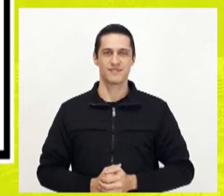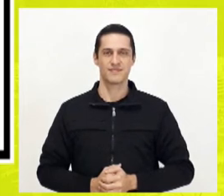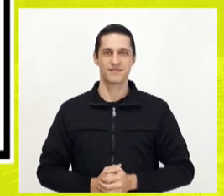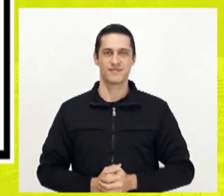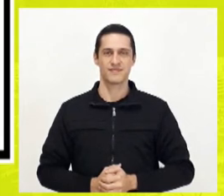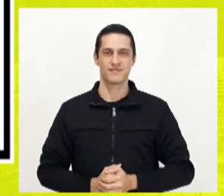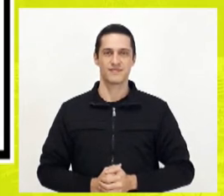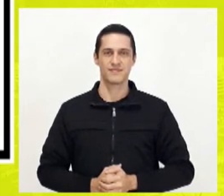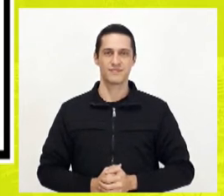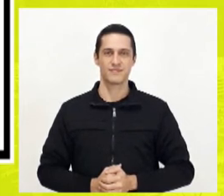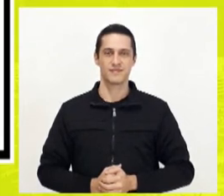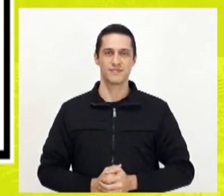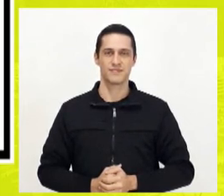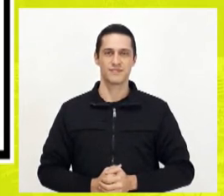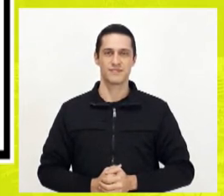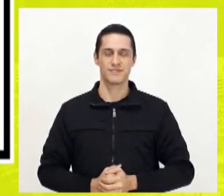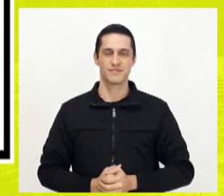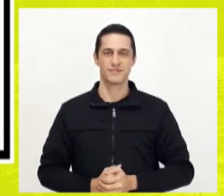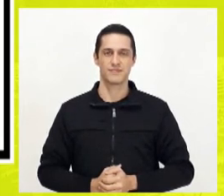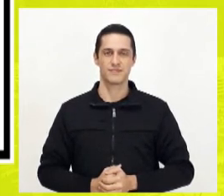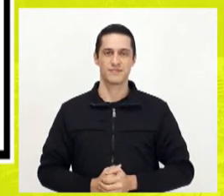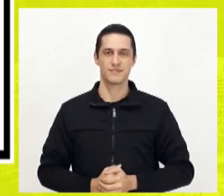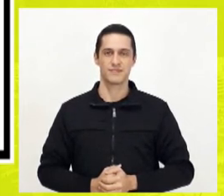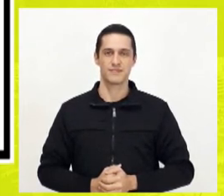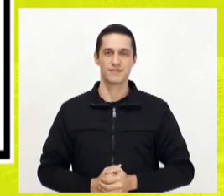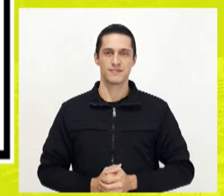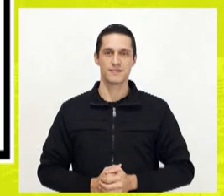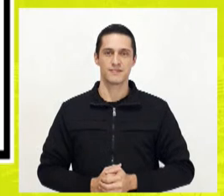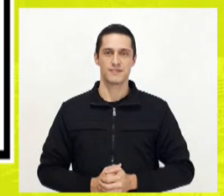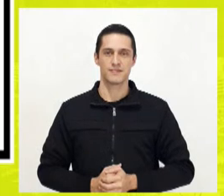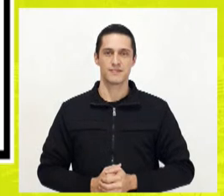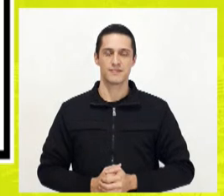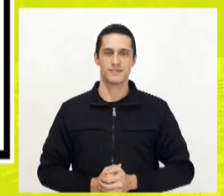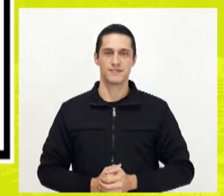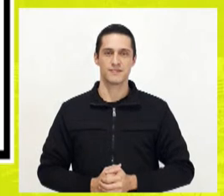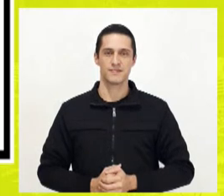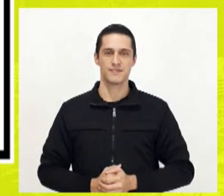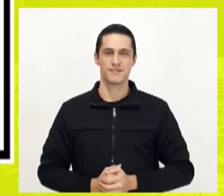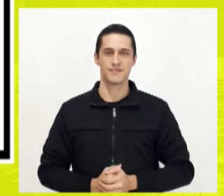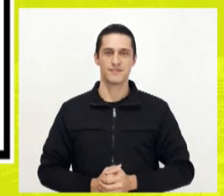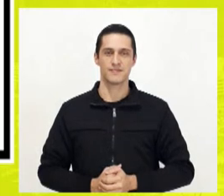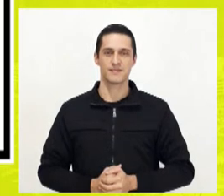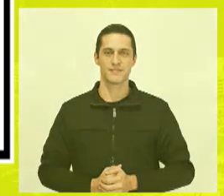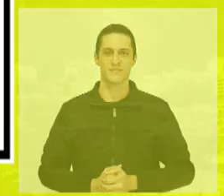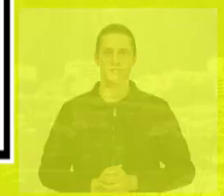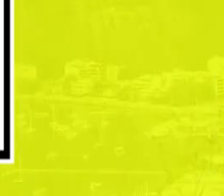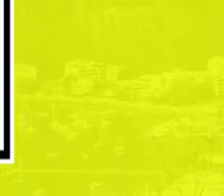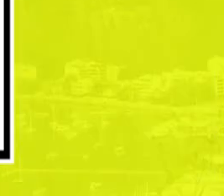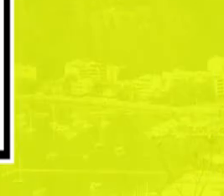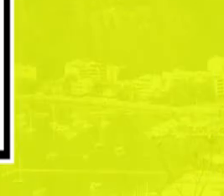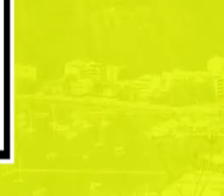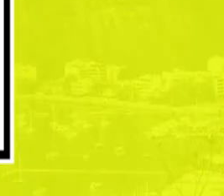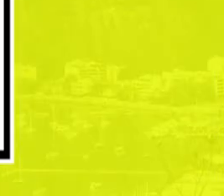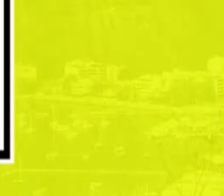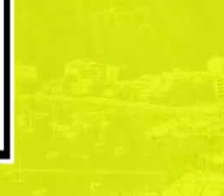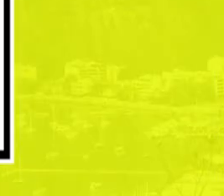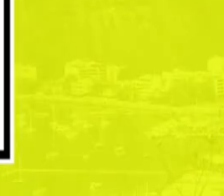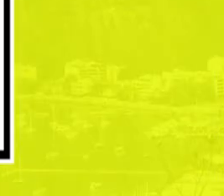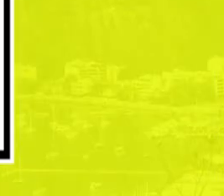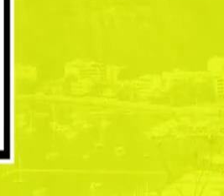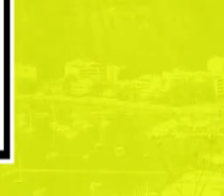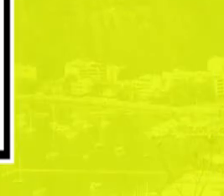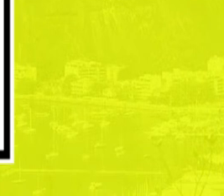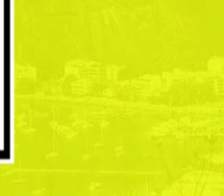technologists engineers activists researchers and learners to address misinformation across diverse disciplines on many